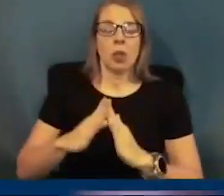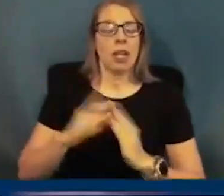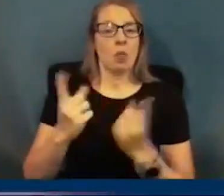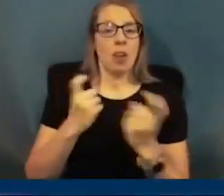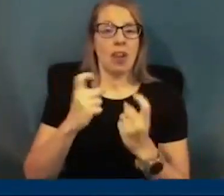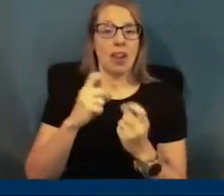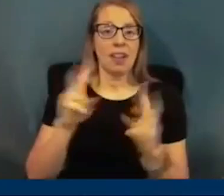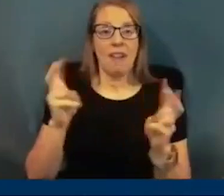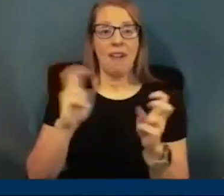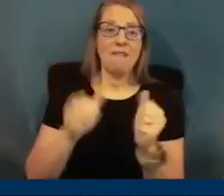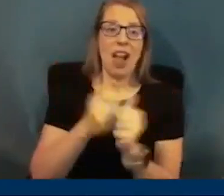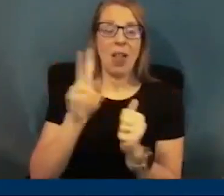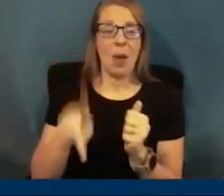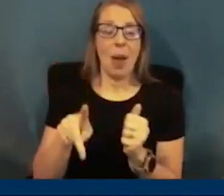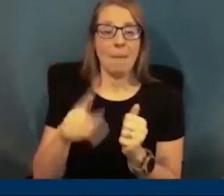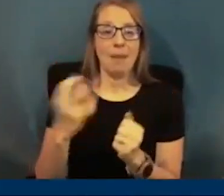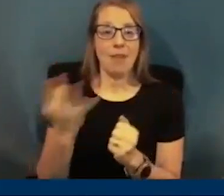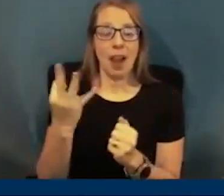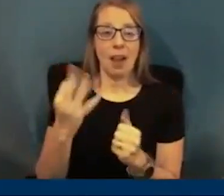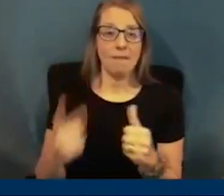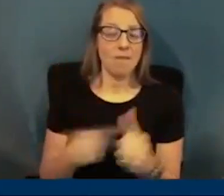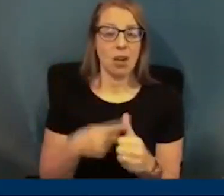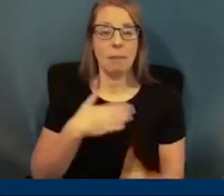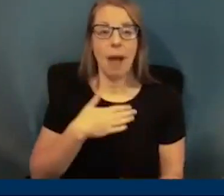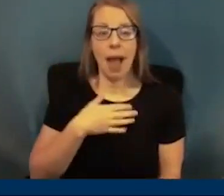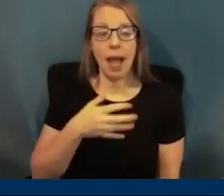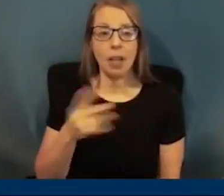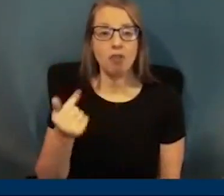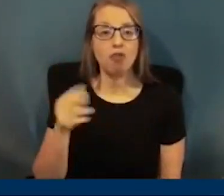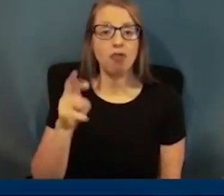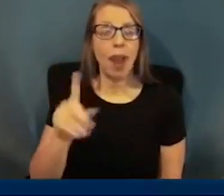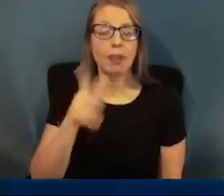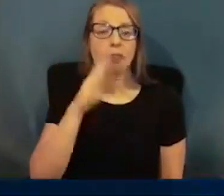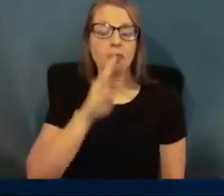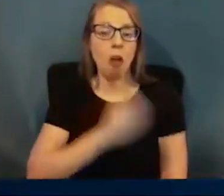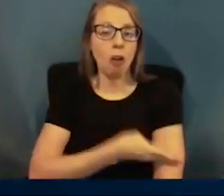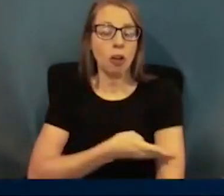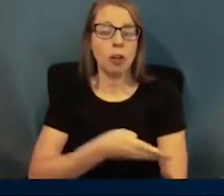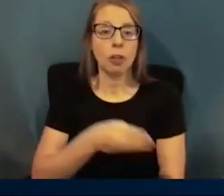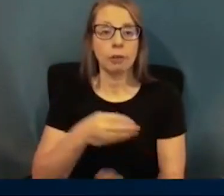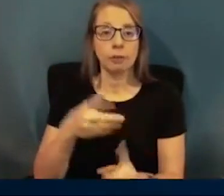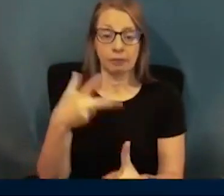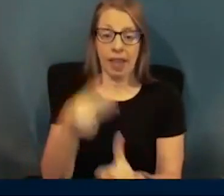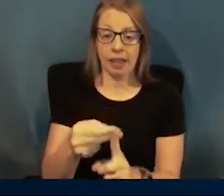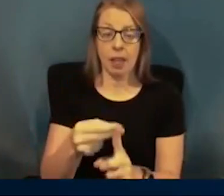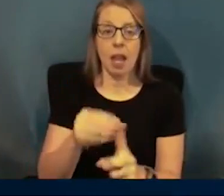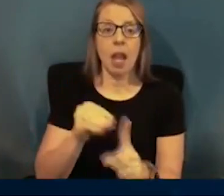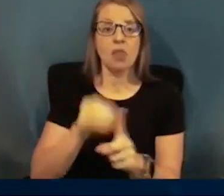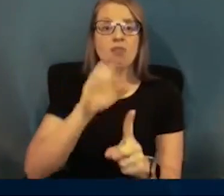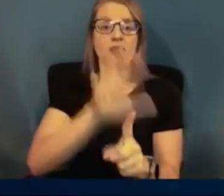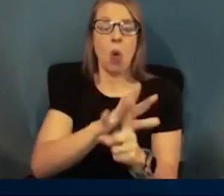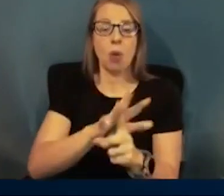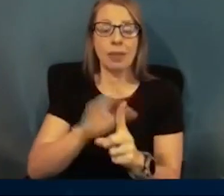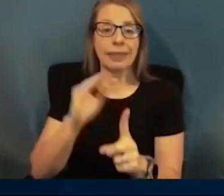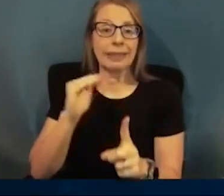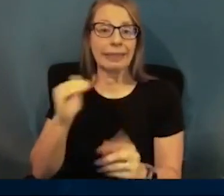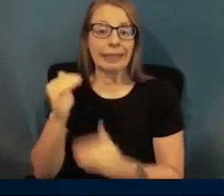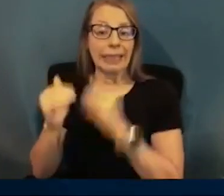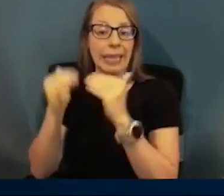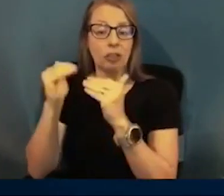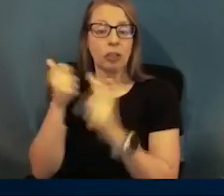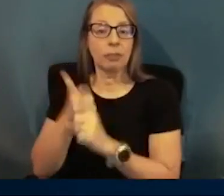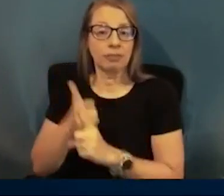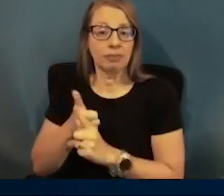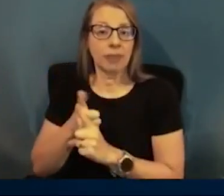first one today: my granddaughter, who is fully vaccinated, was exposed to a teenager who tested positive for COVID-19. She's not